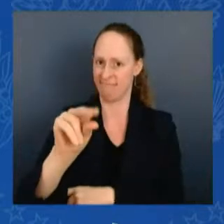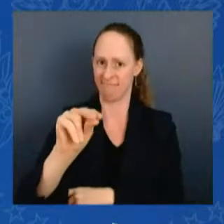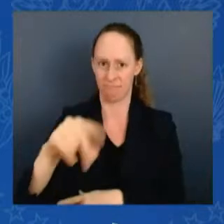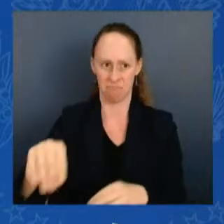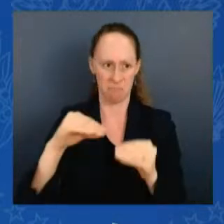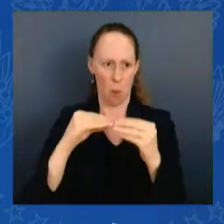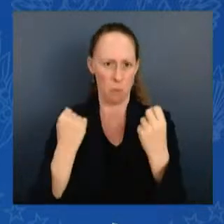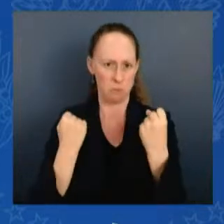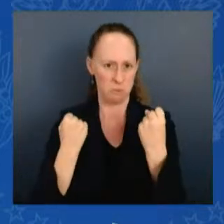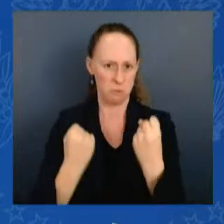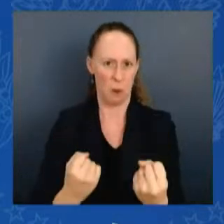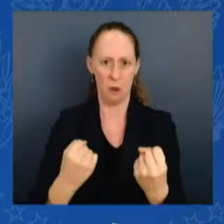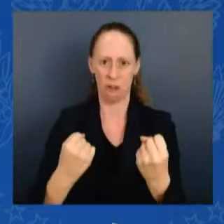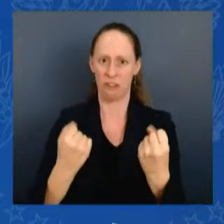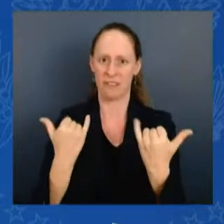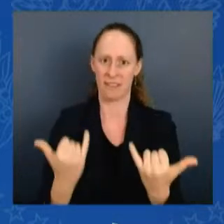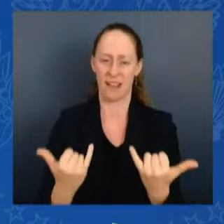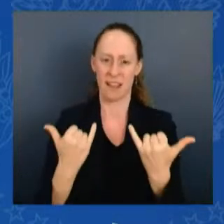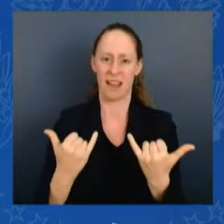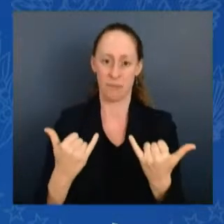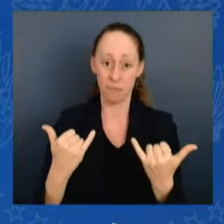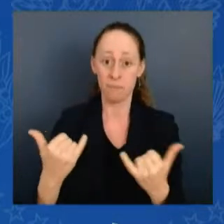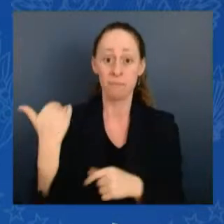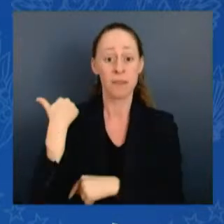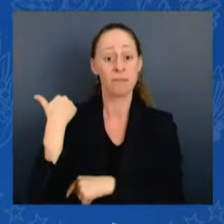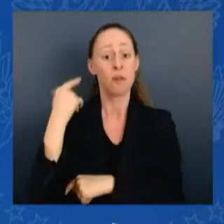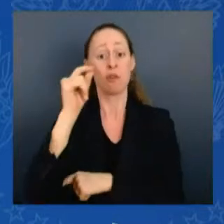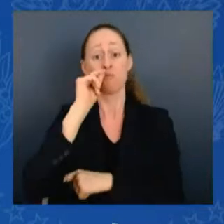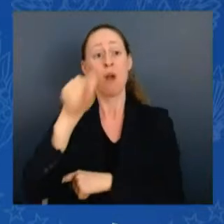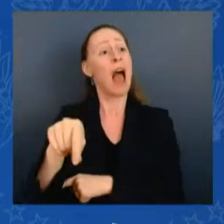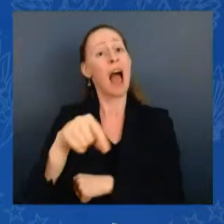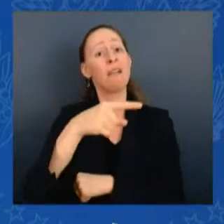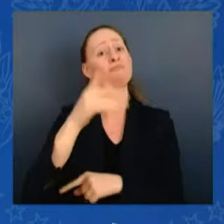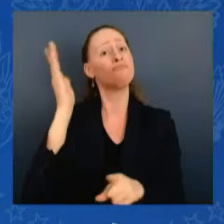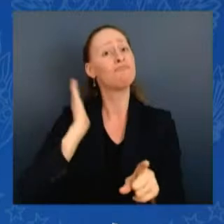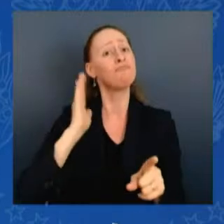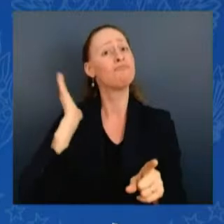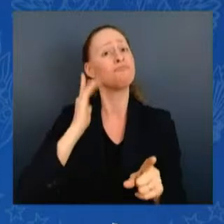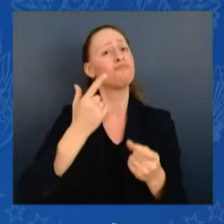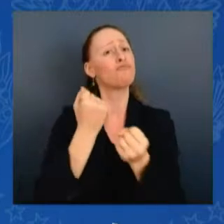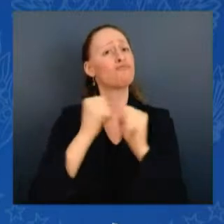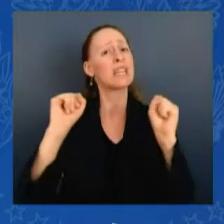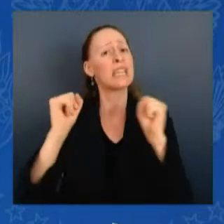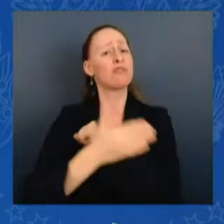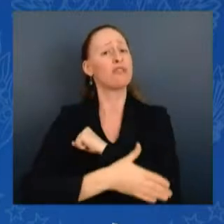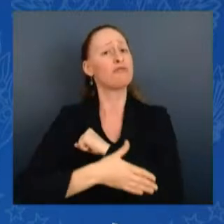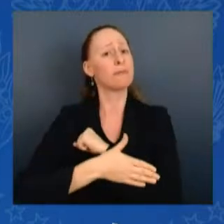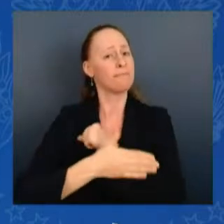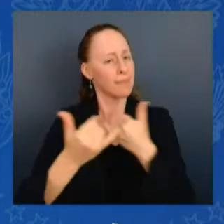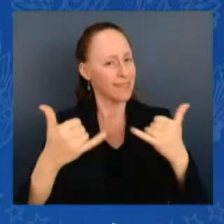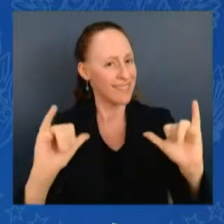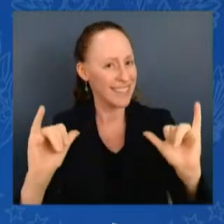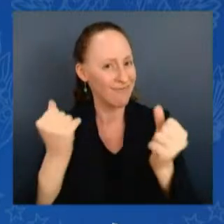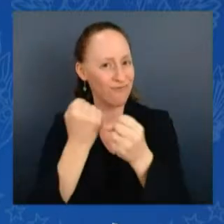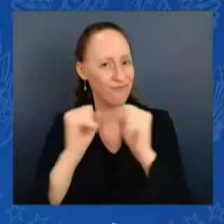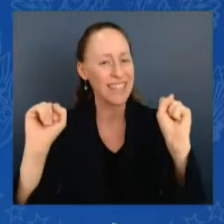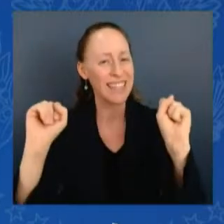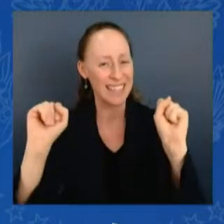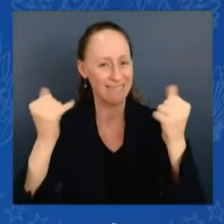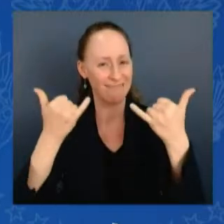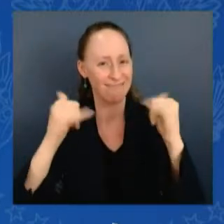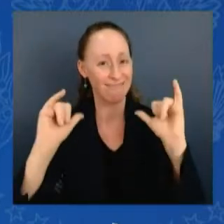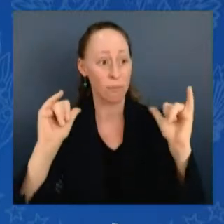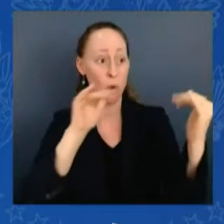country. Today, it is still a free country. And the war will end with Ukraine remaining